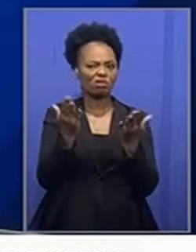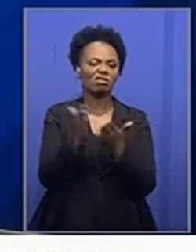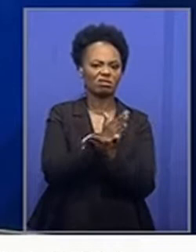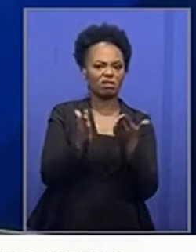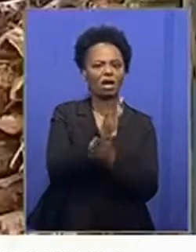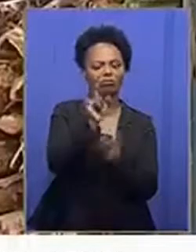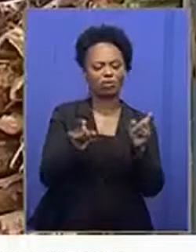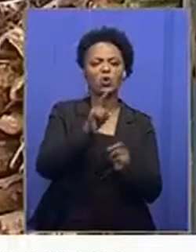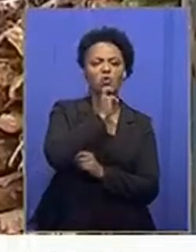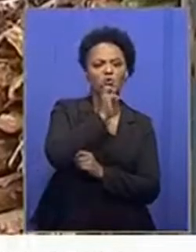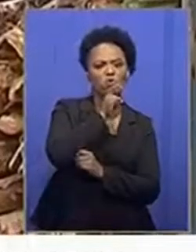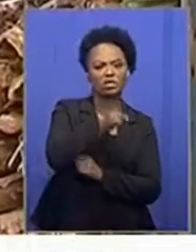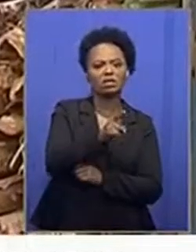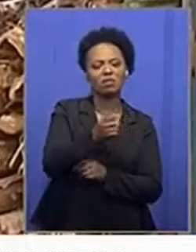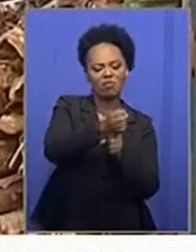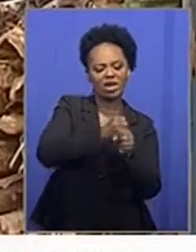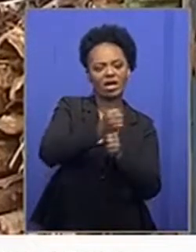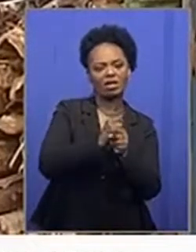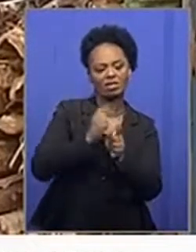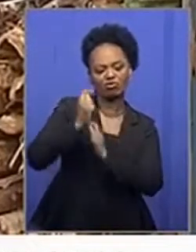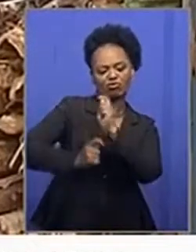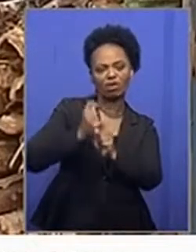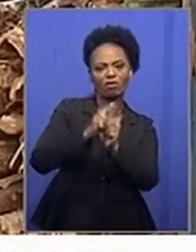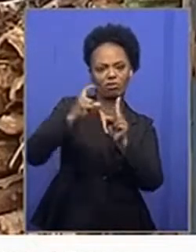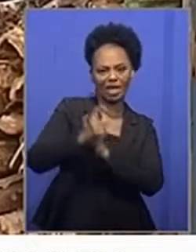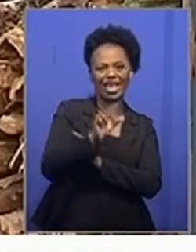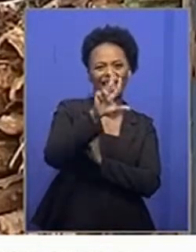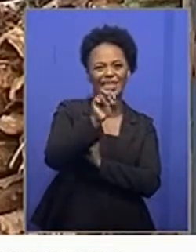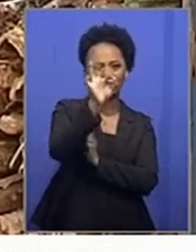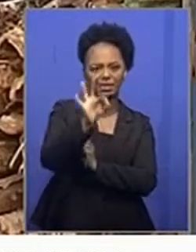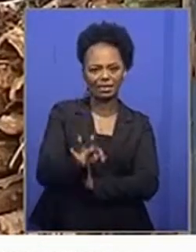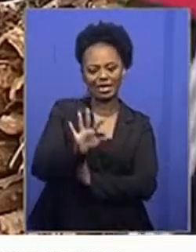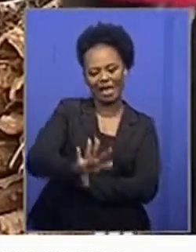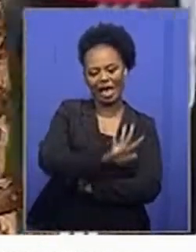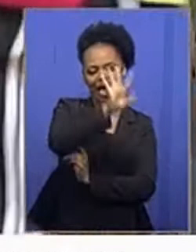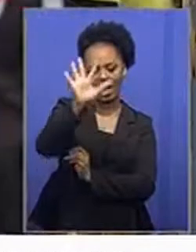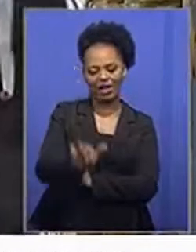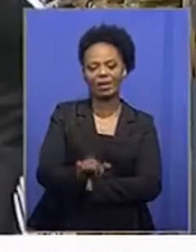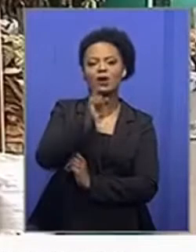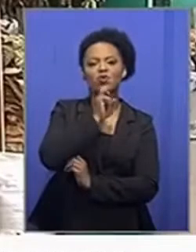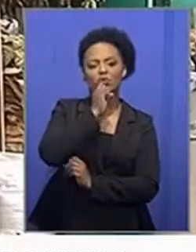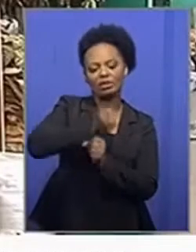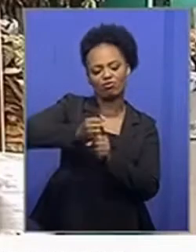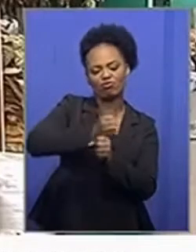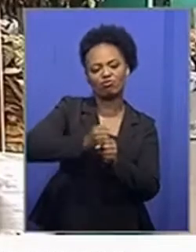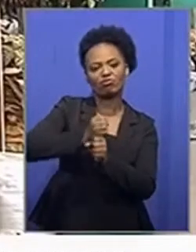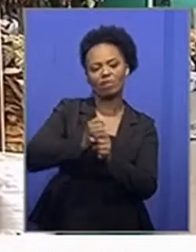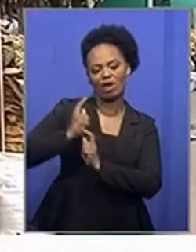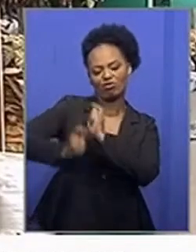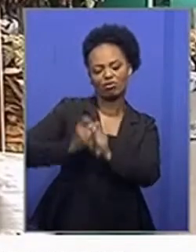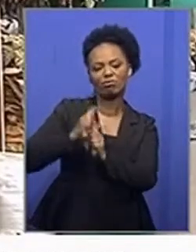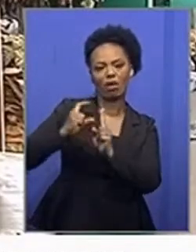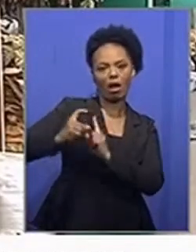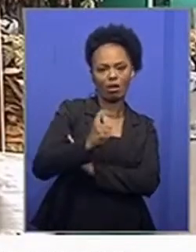ya setho. I mean 80% of the population in the African continent uses meriana